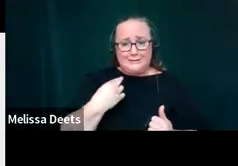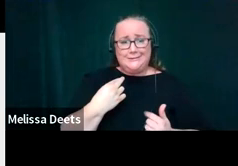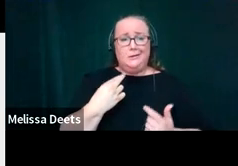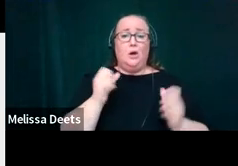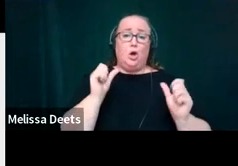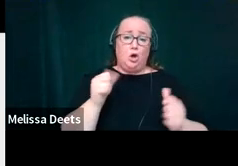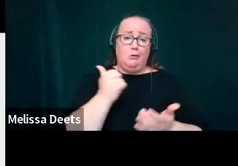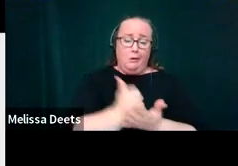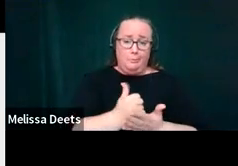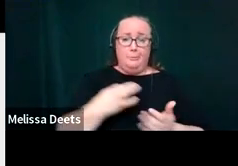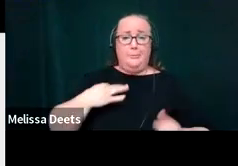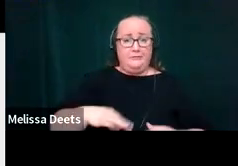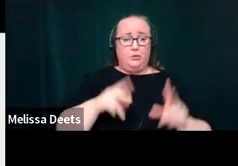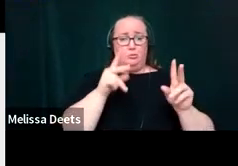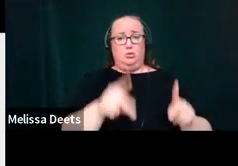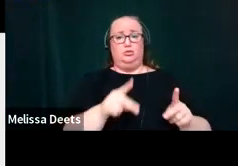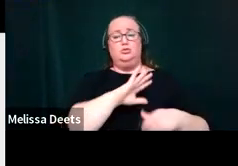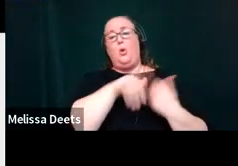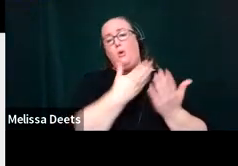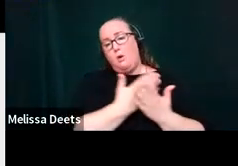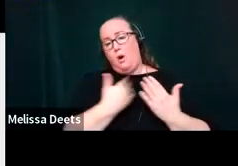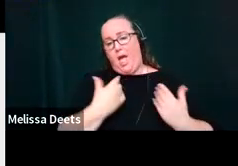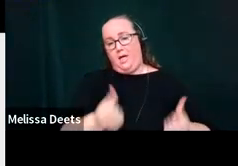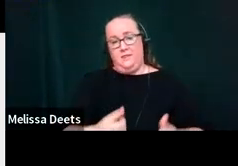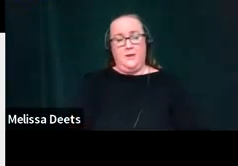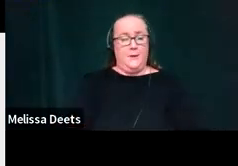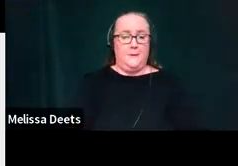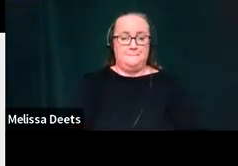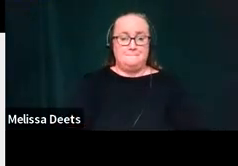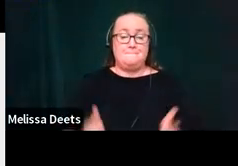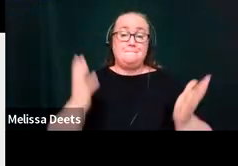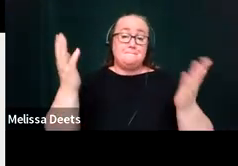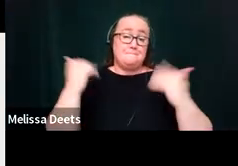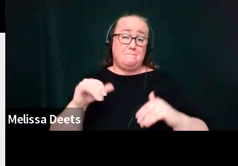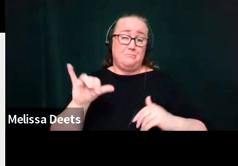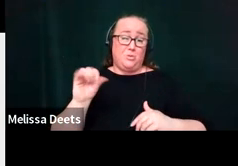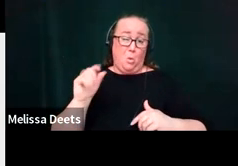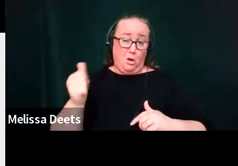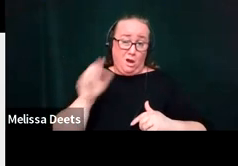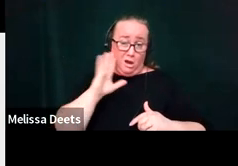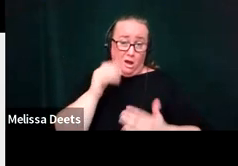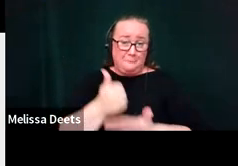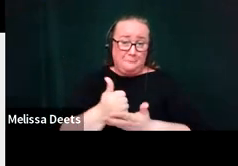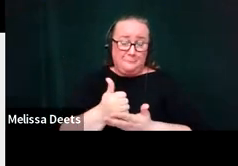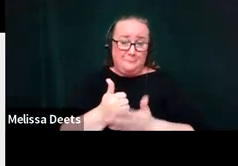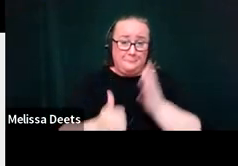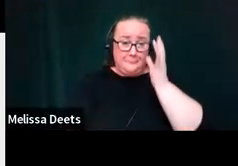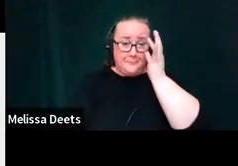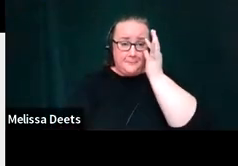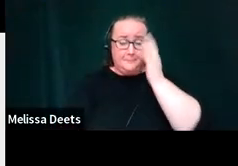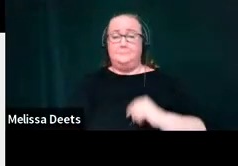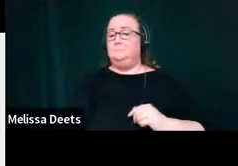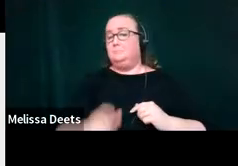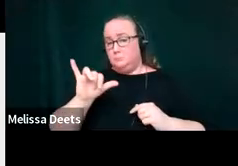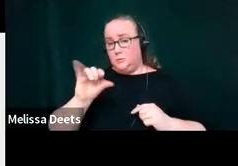also be beneficial to one's overall health. How about yoga? Would that help? Yoga kind of takes things one